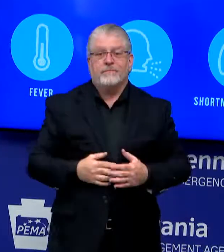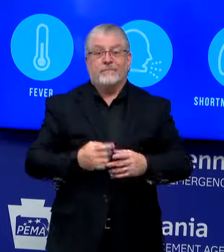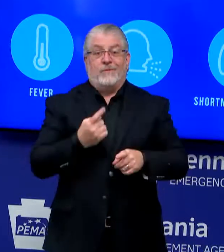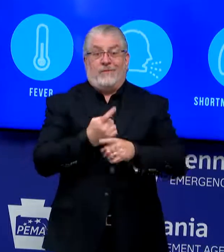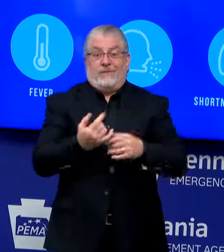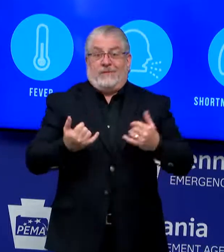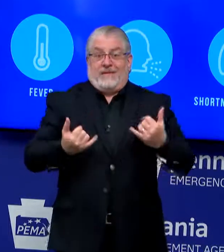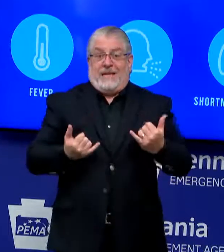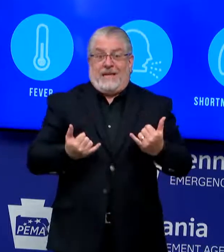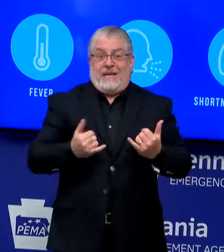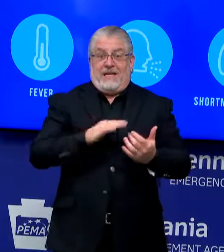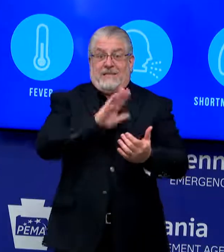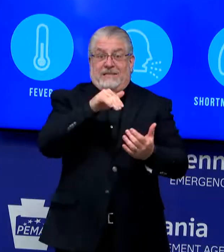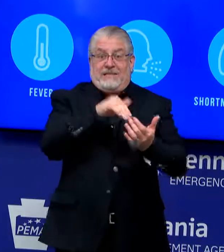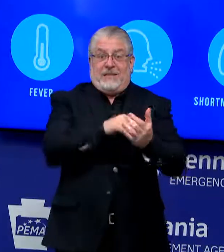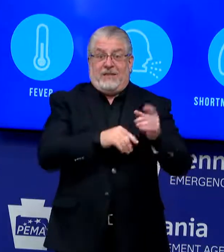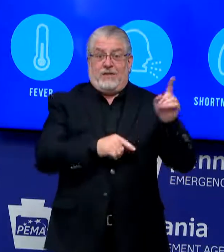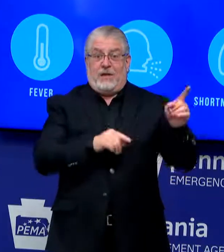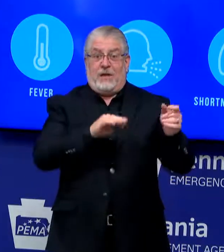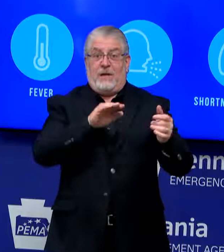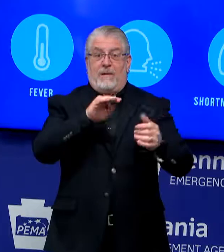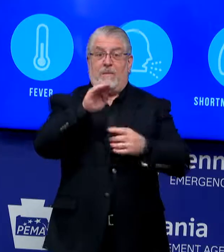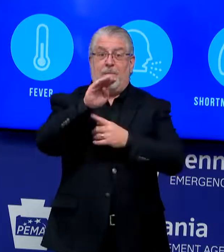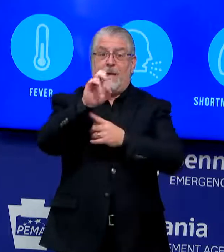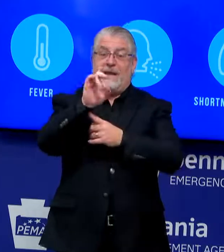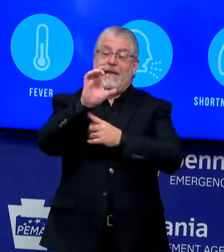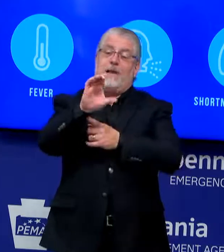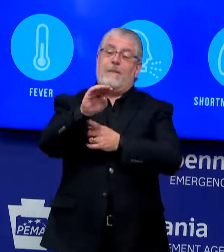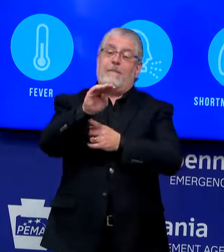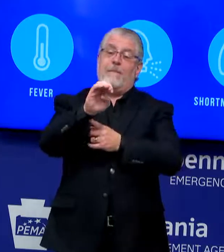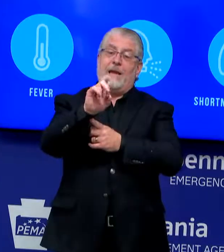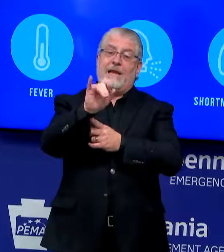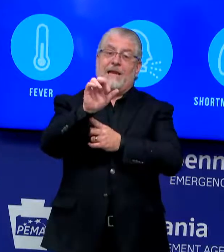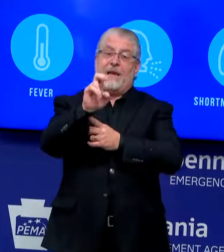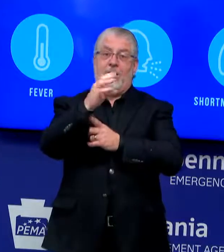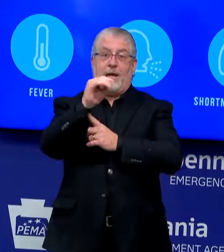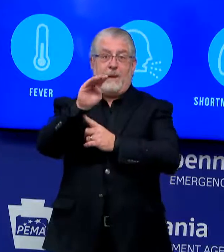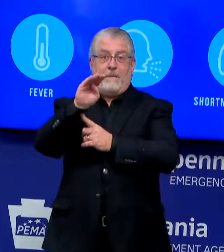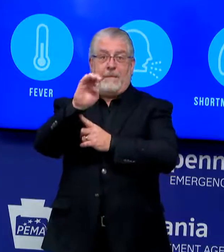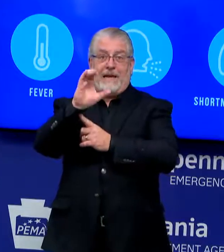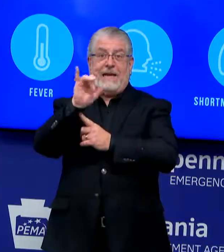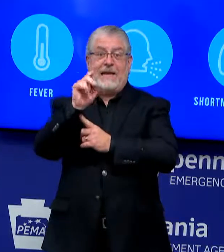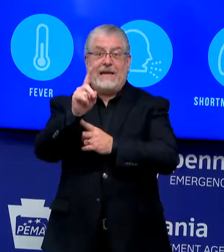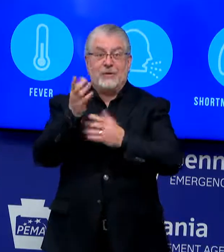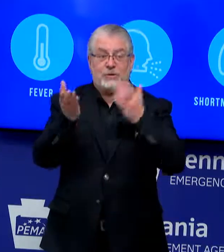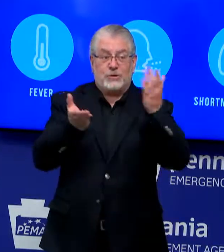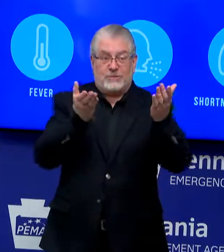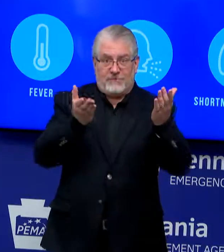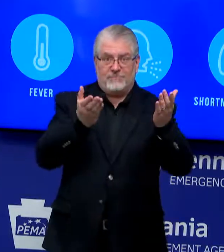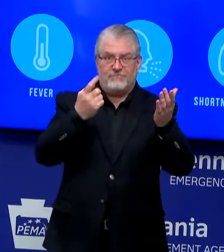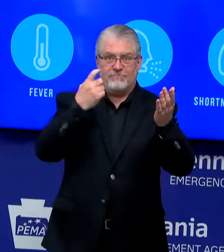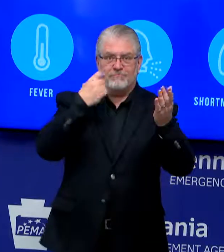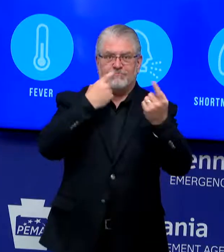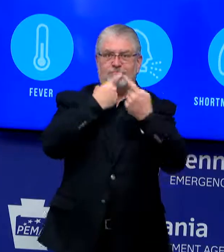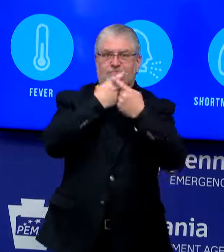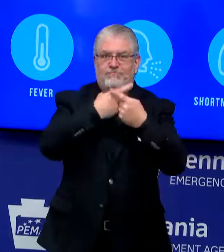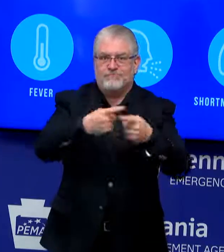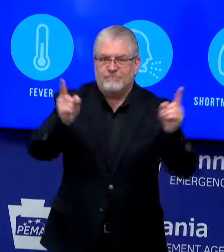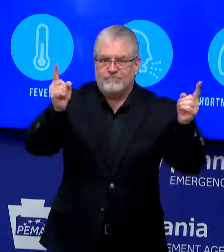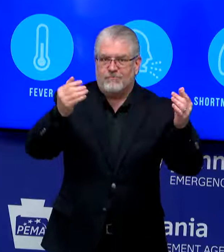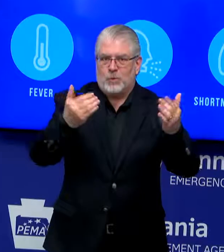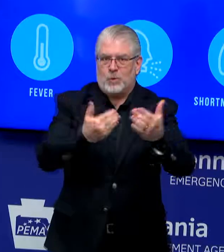nursing homes. We're also looking to contract with a company that will help us and serve